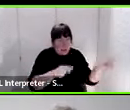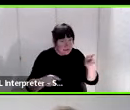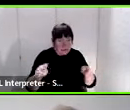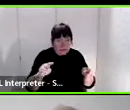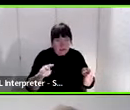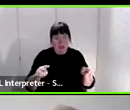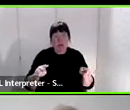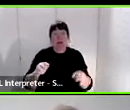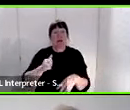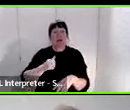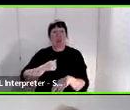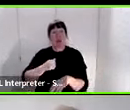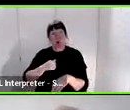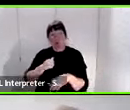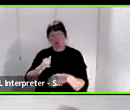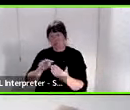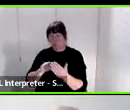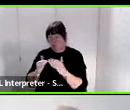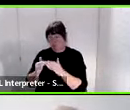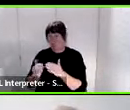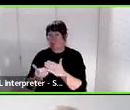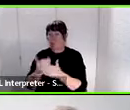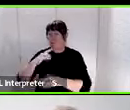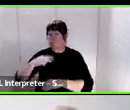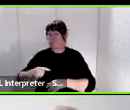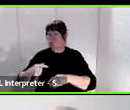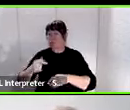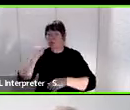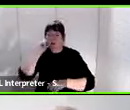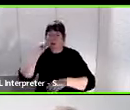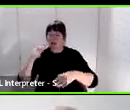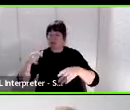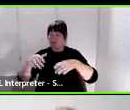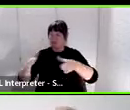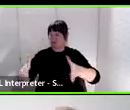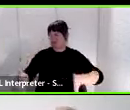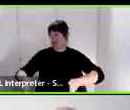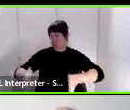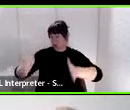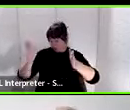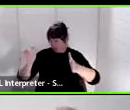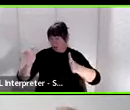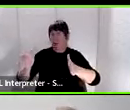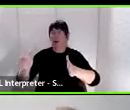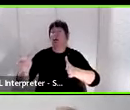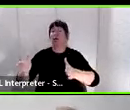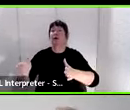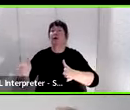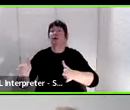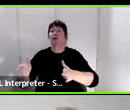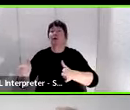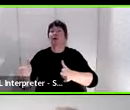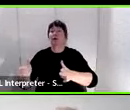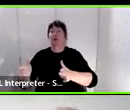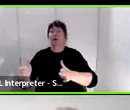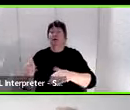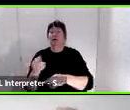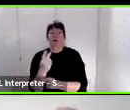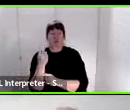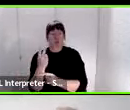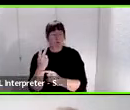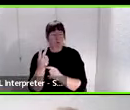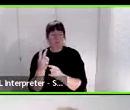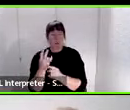local community, we've had a new changing places toilet created. And one of the things, we had 2 wonderful big